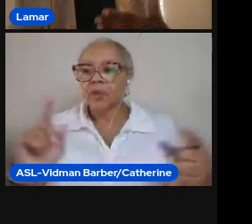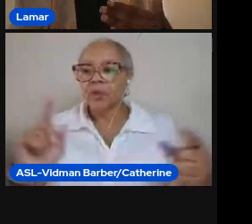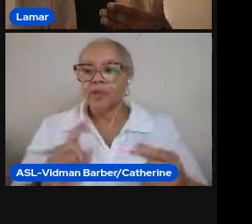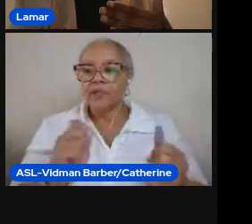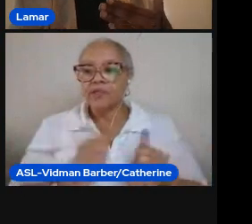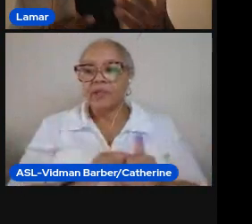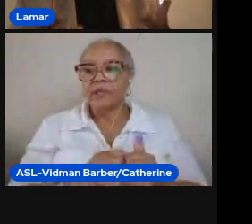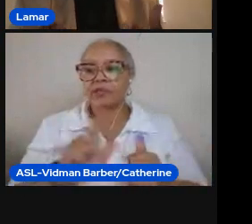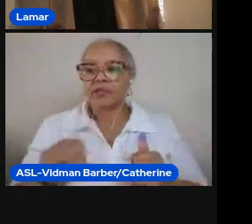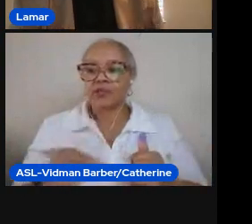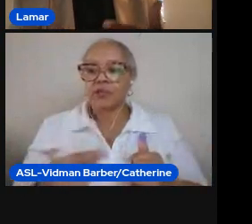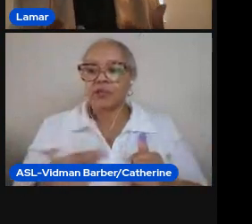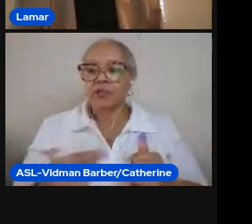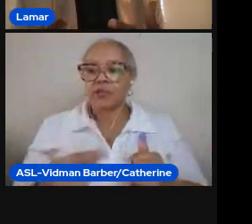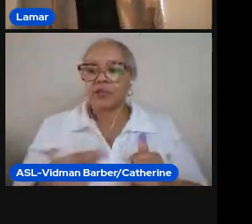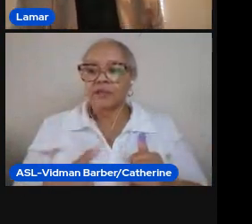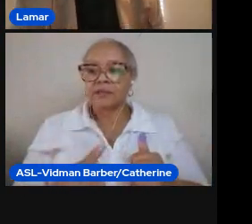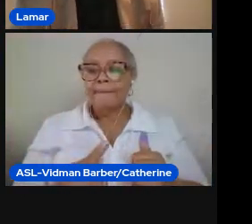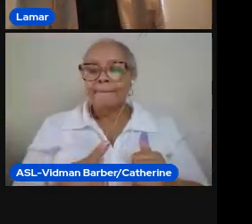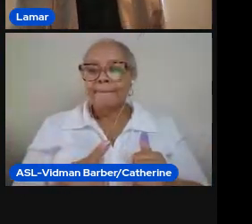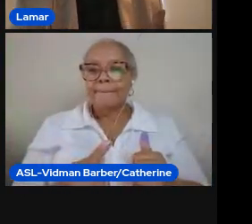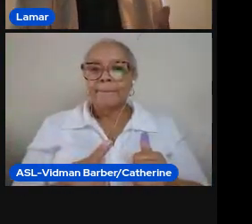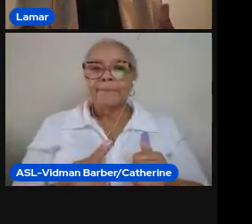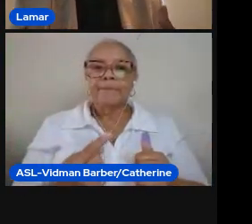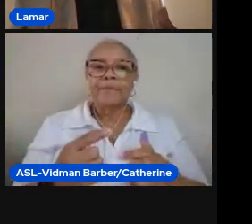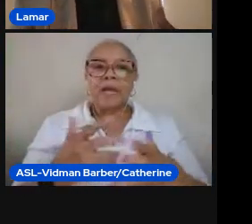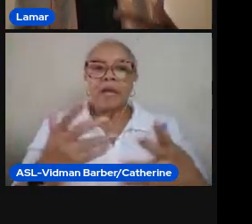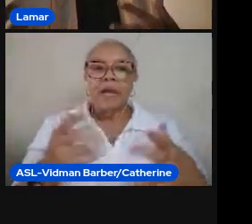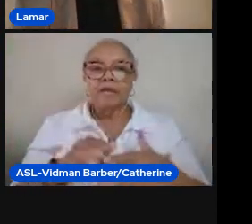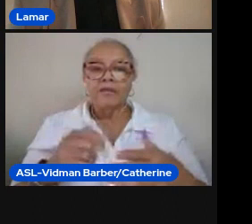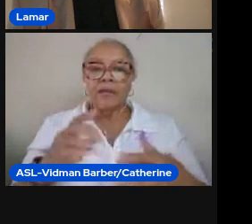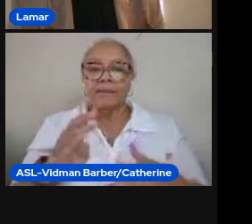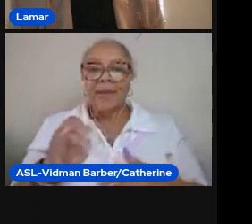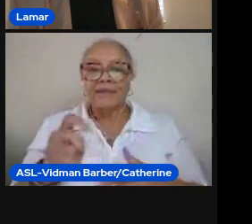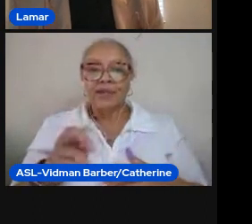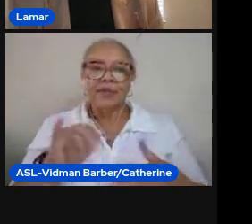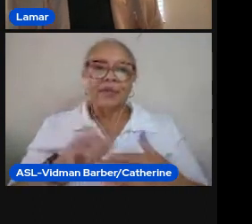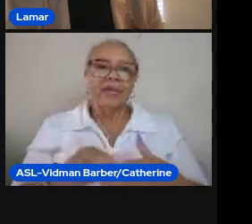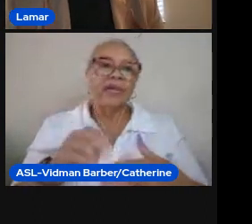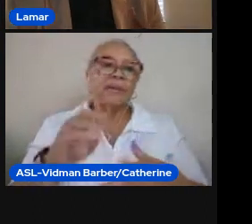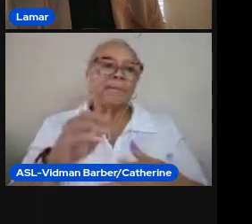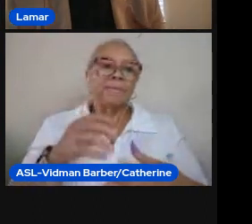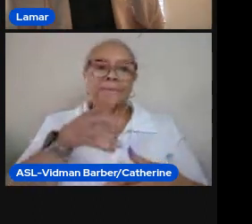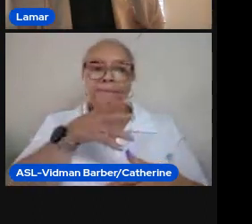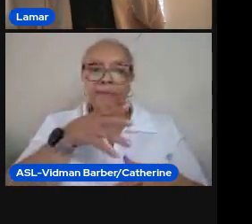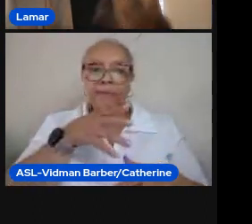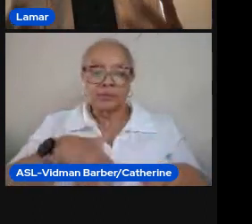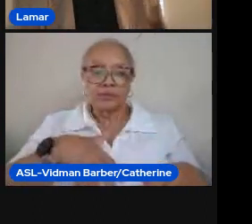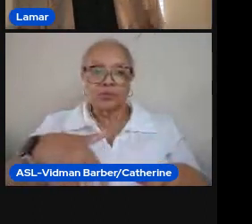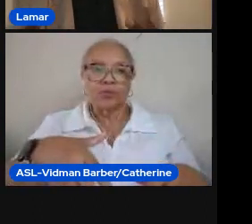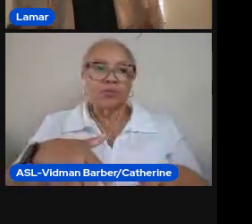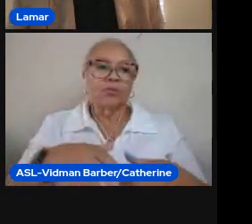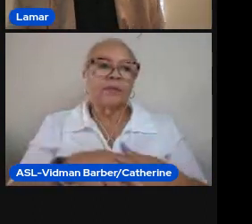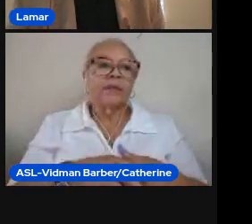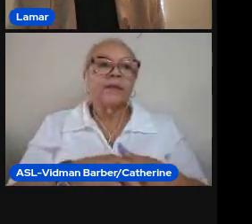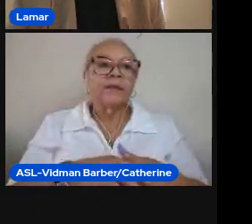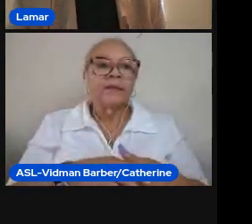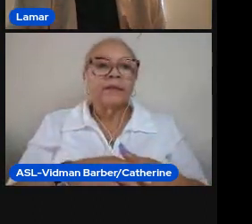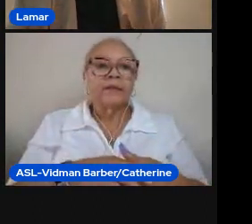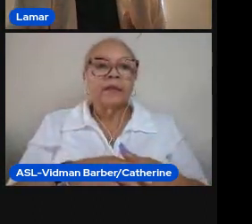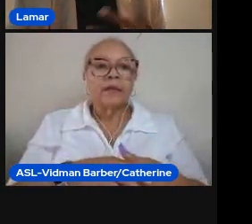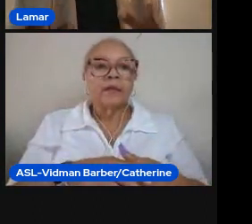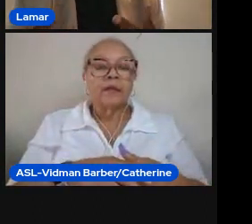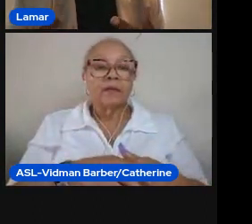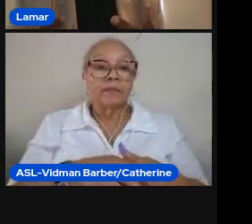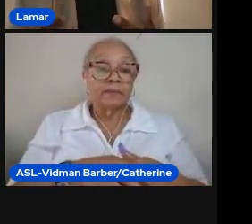just the prevalence or the load of the bacteria in a maternal woman. No, studies have shown also